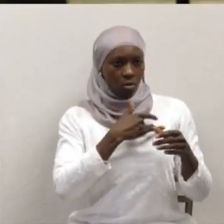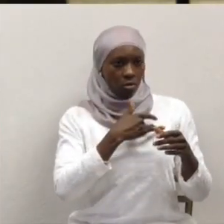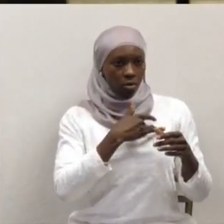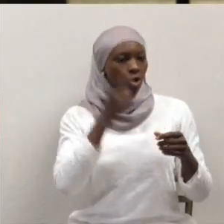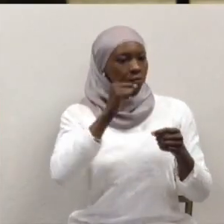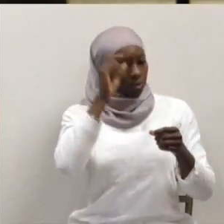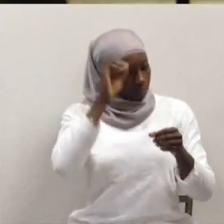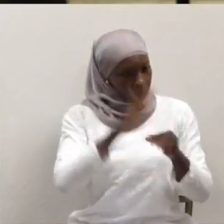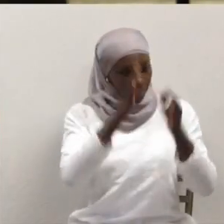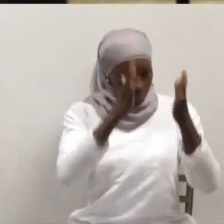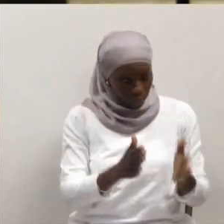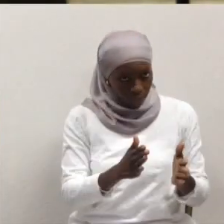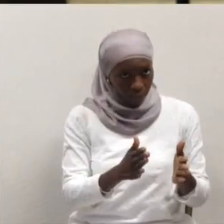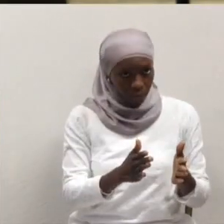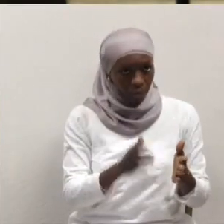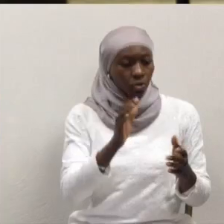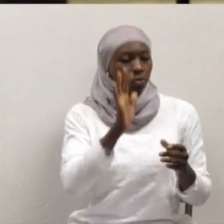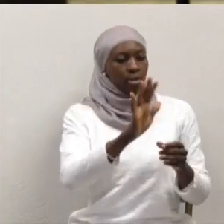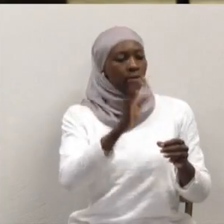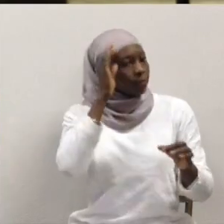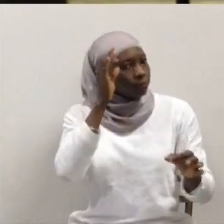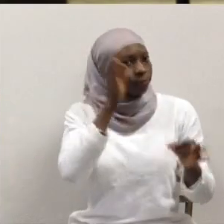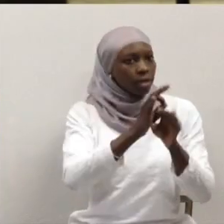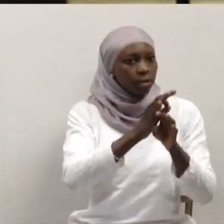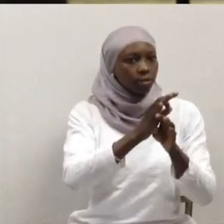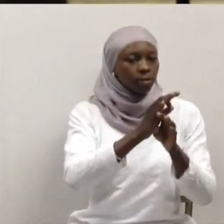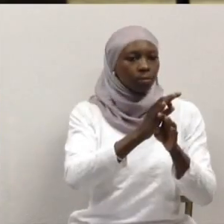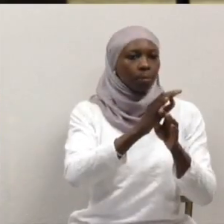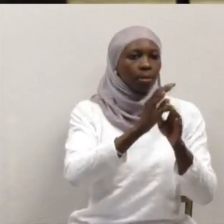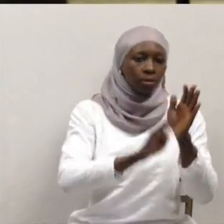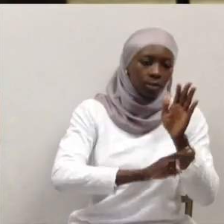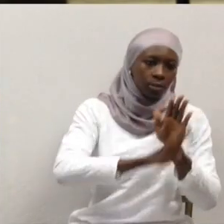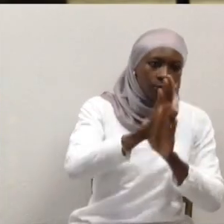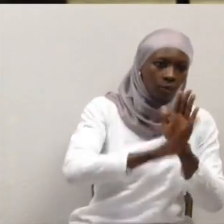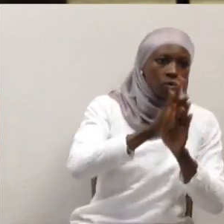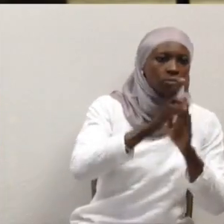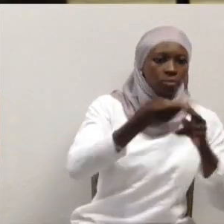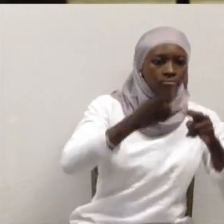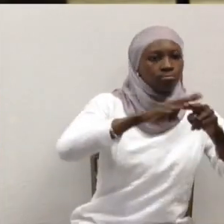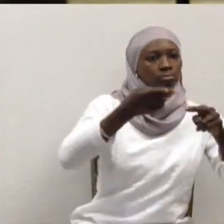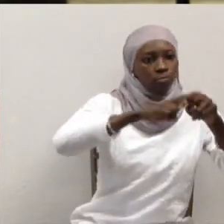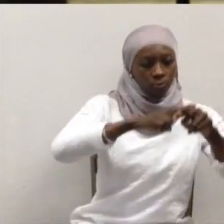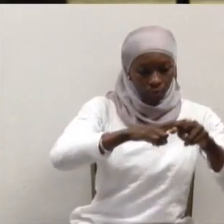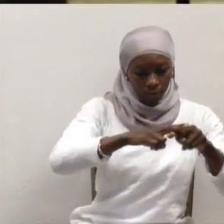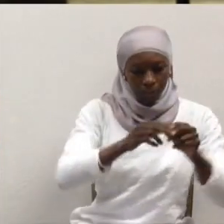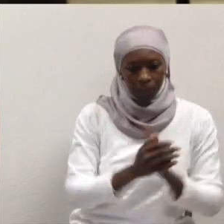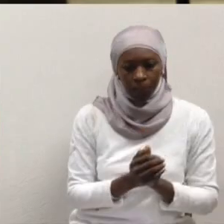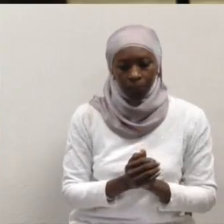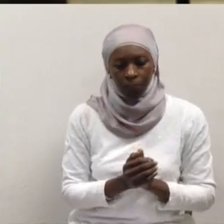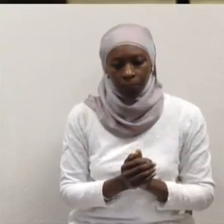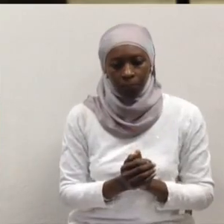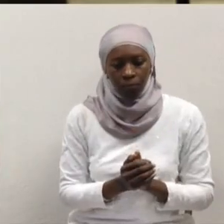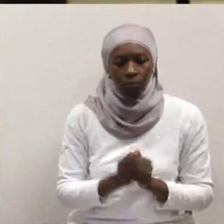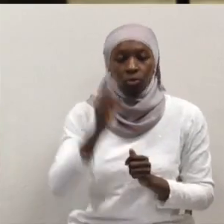in Allah increases upon the level of faith they already have. So Allah subhanahu wa